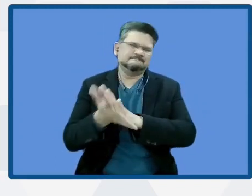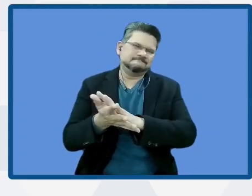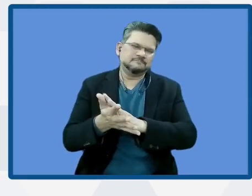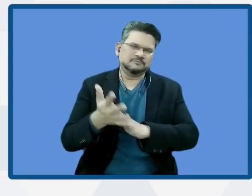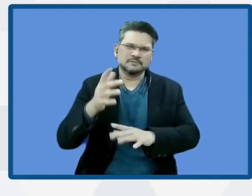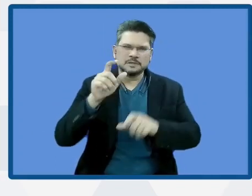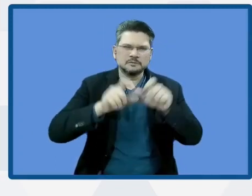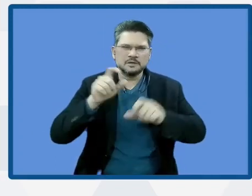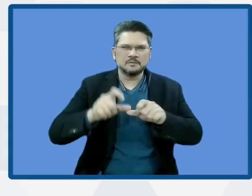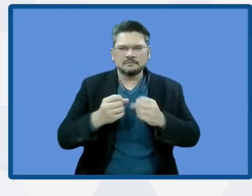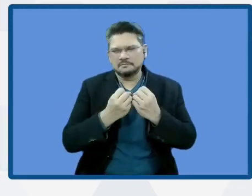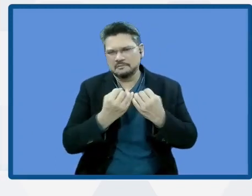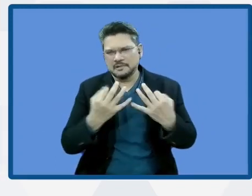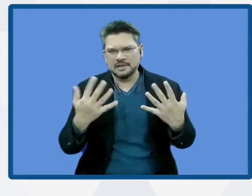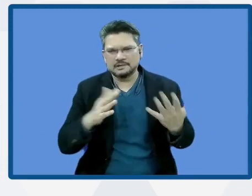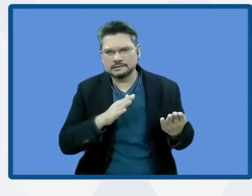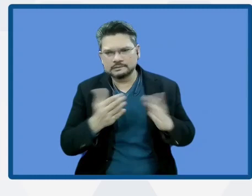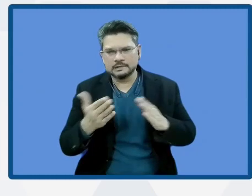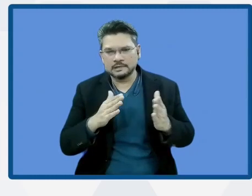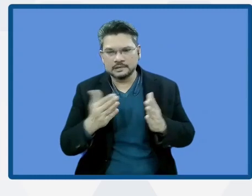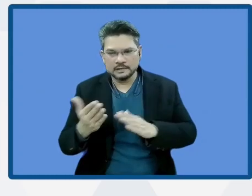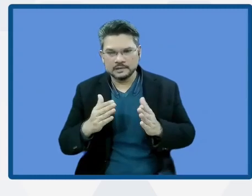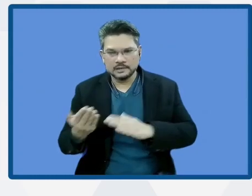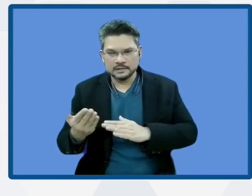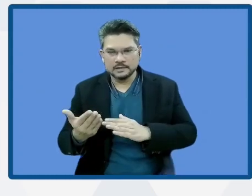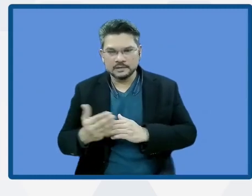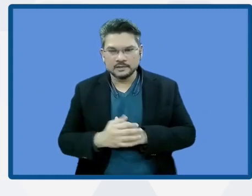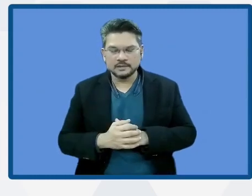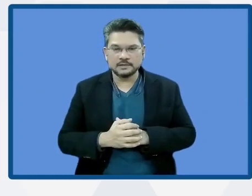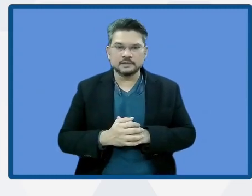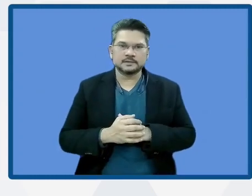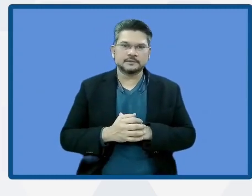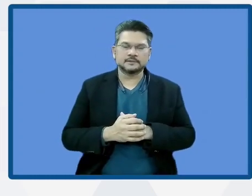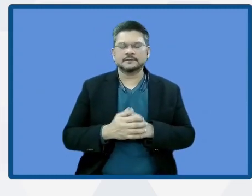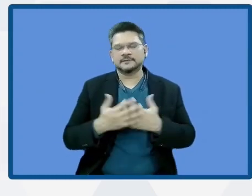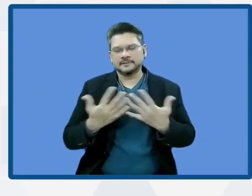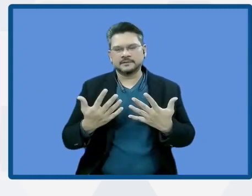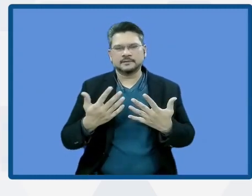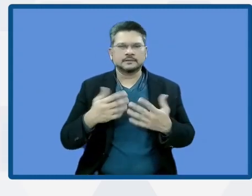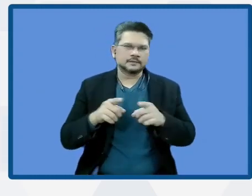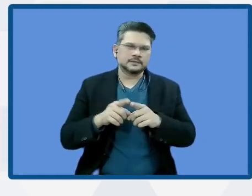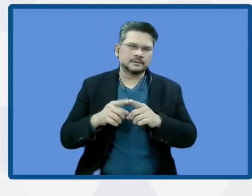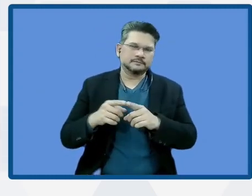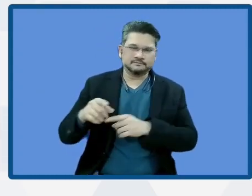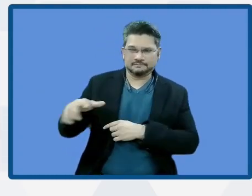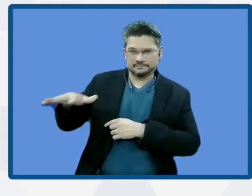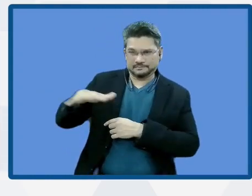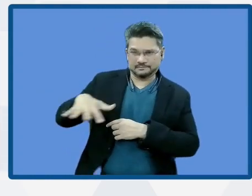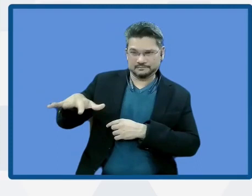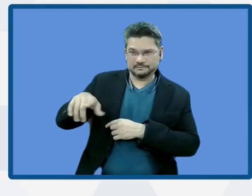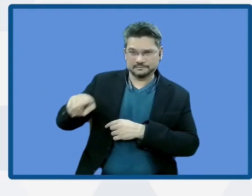There's a specific district called San Pedro Mazahuat, and I'd like to share some stories about this district.